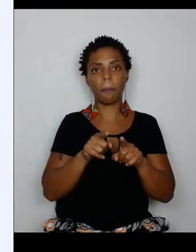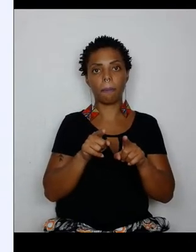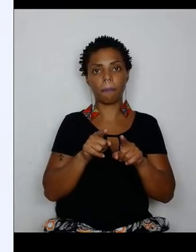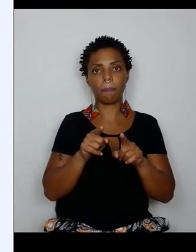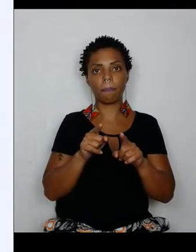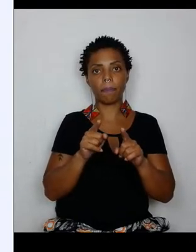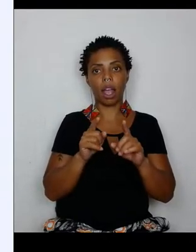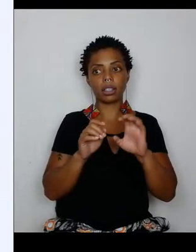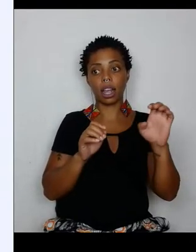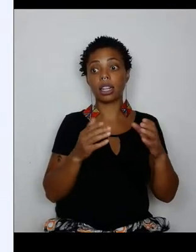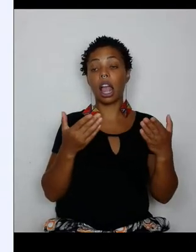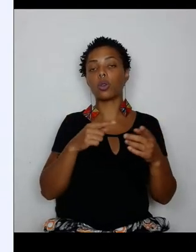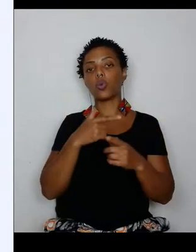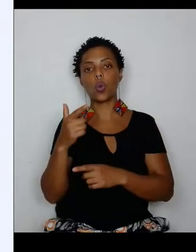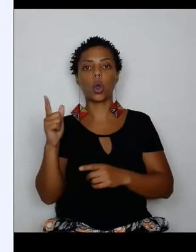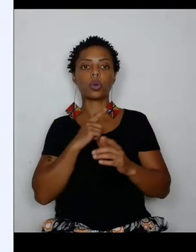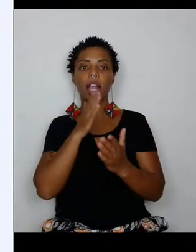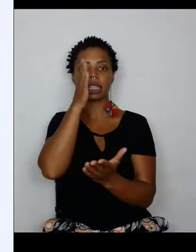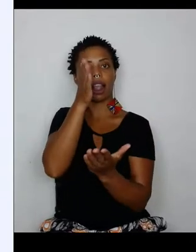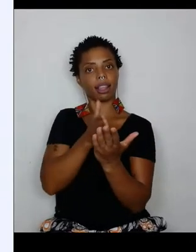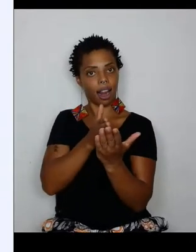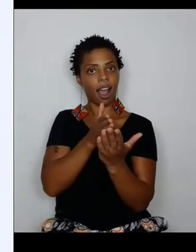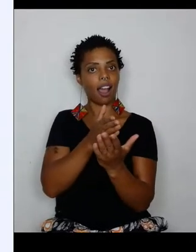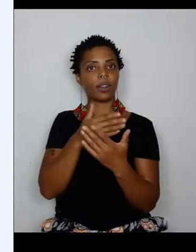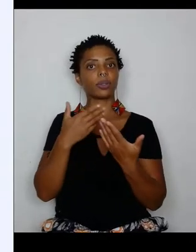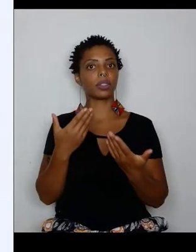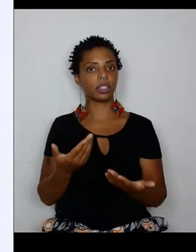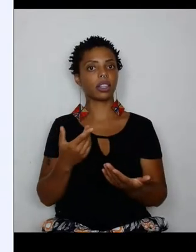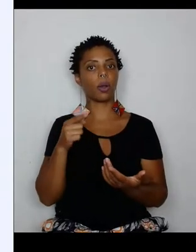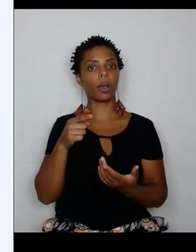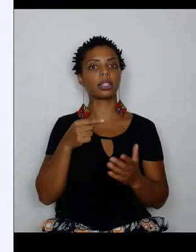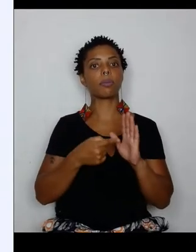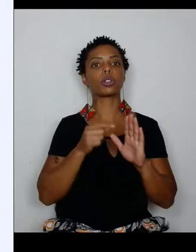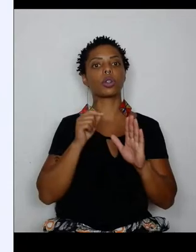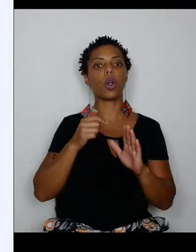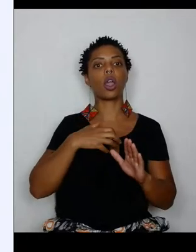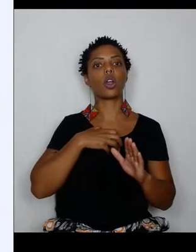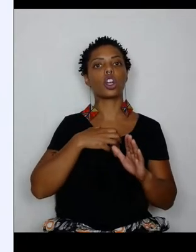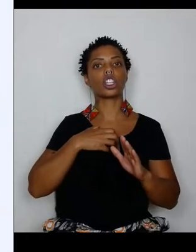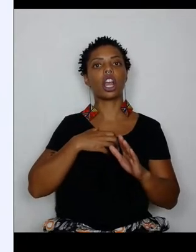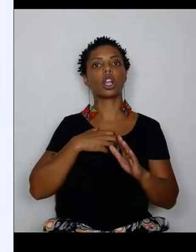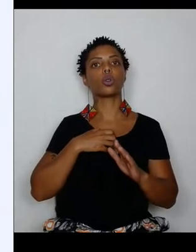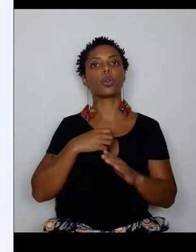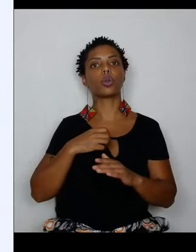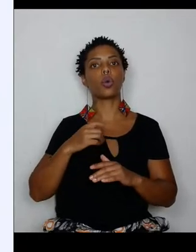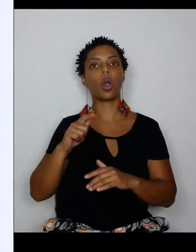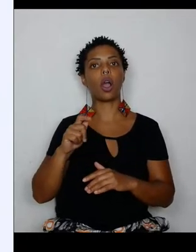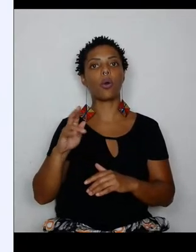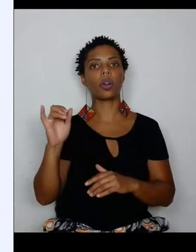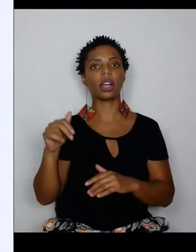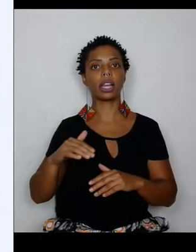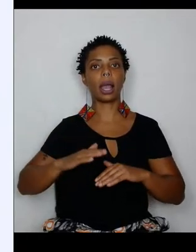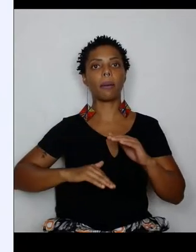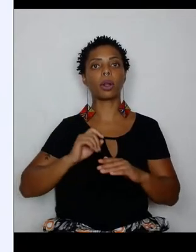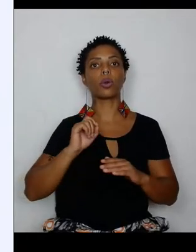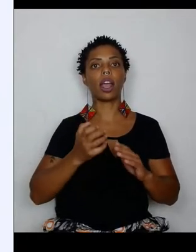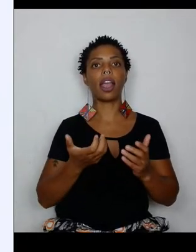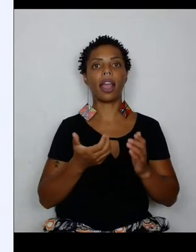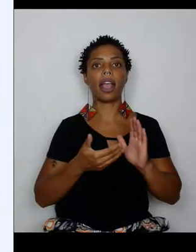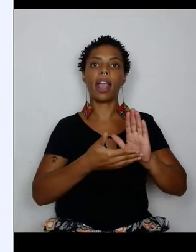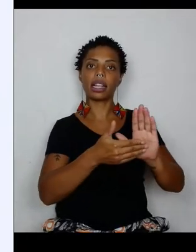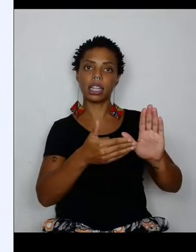that tension springs from gauguin's practical need on the one hand to aestheticize and sexualize native life in